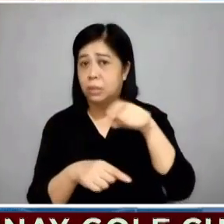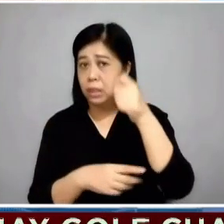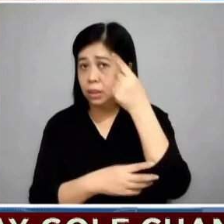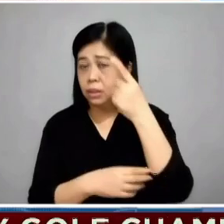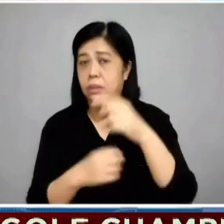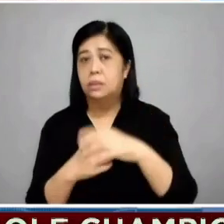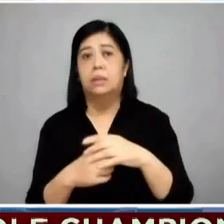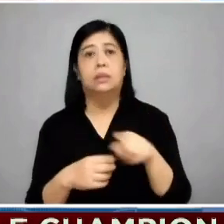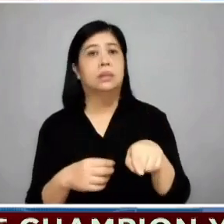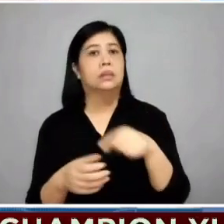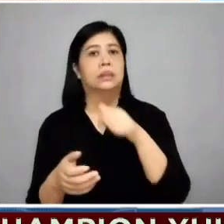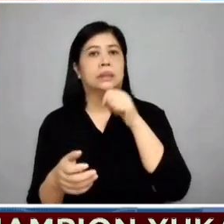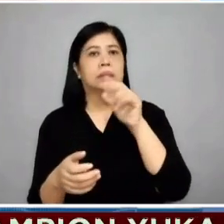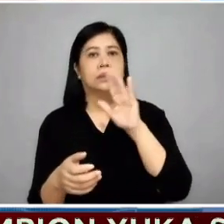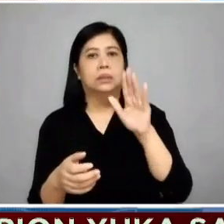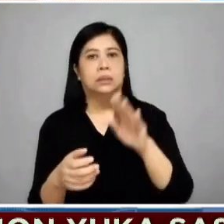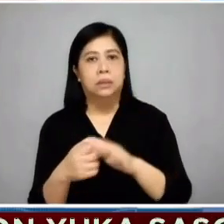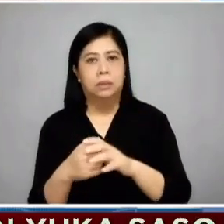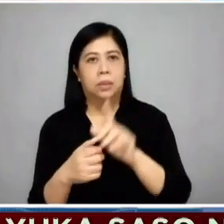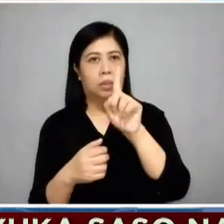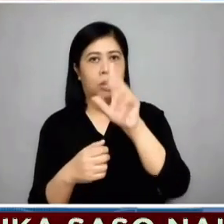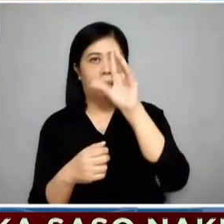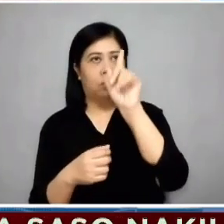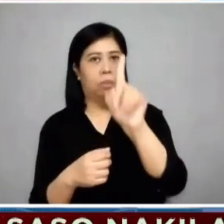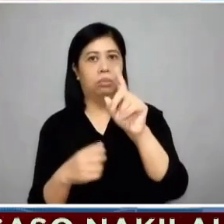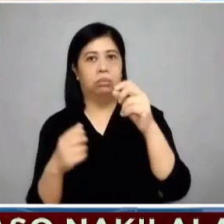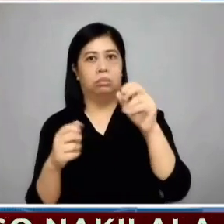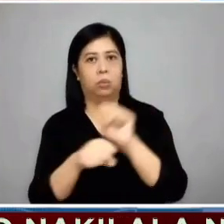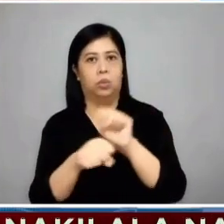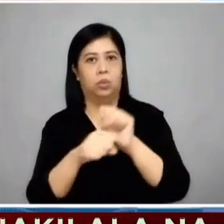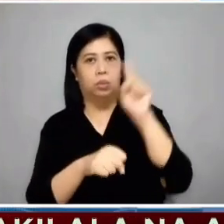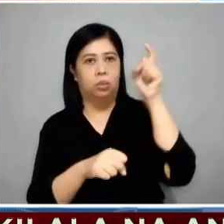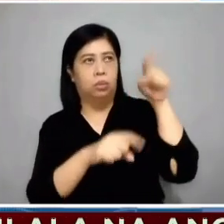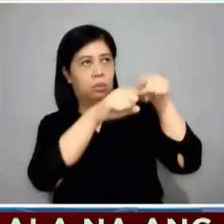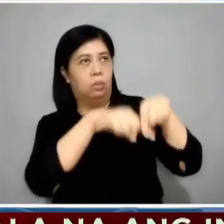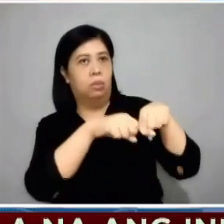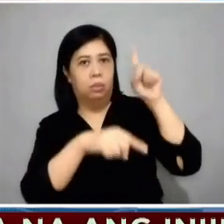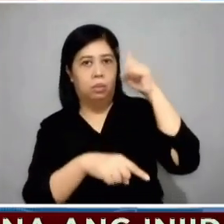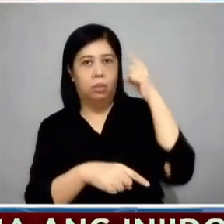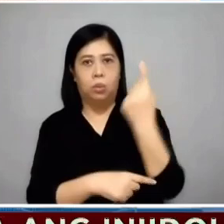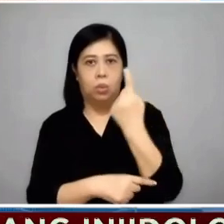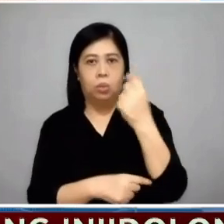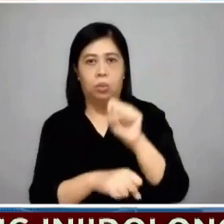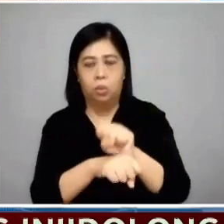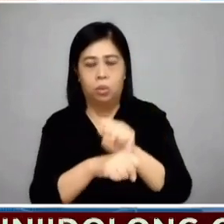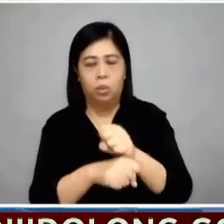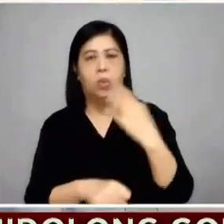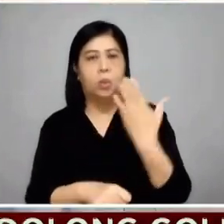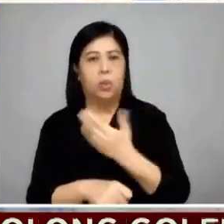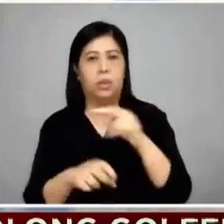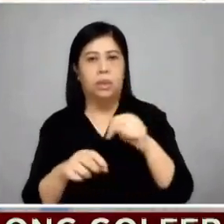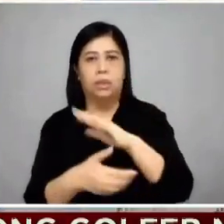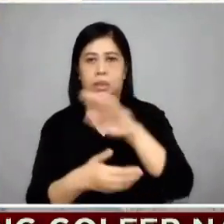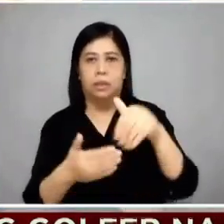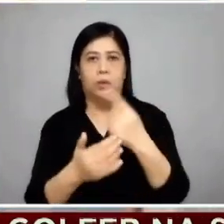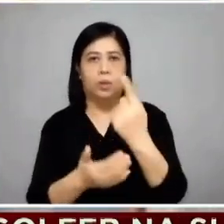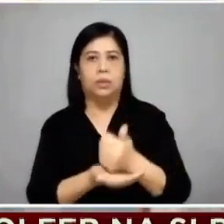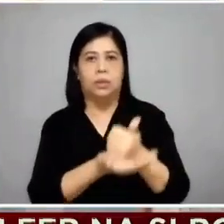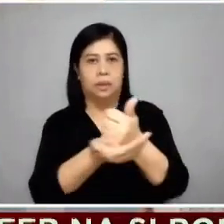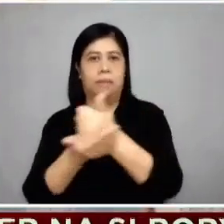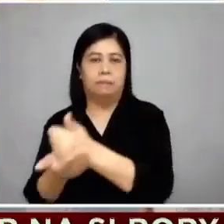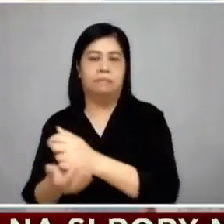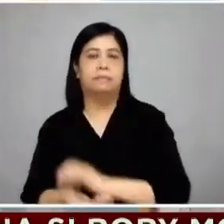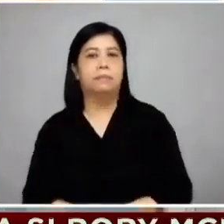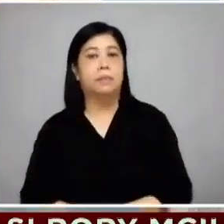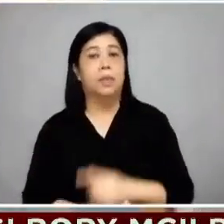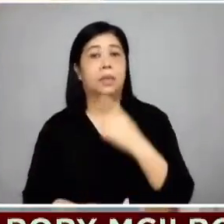this is never a one-man job nor the government's job alone. We need everyone's help. Ayon sa National